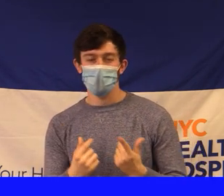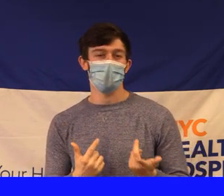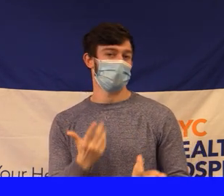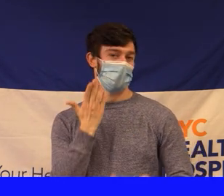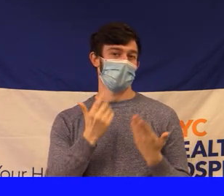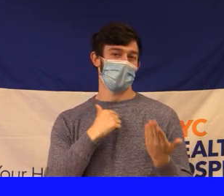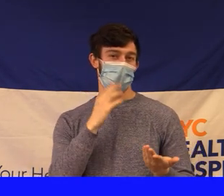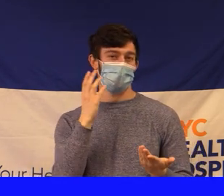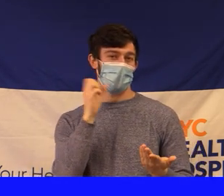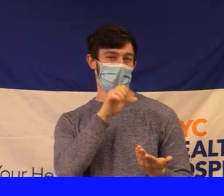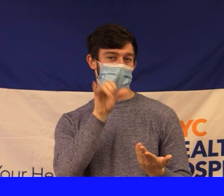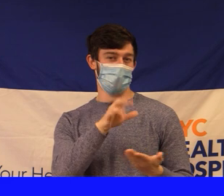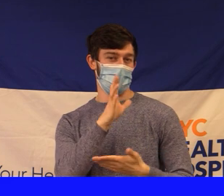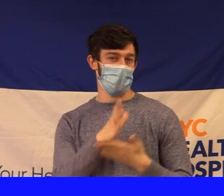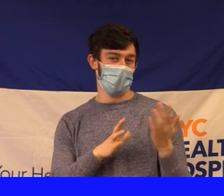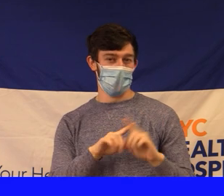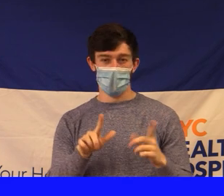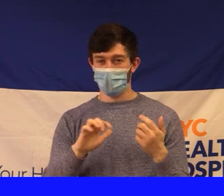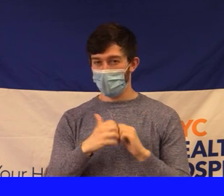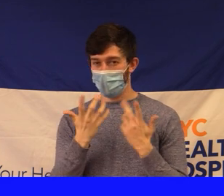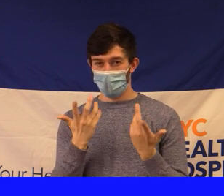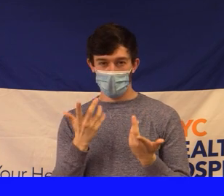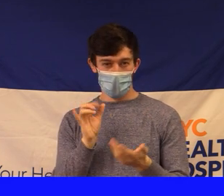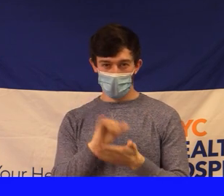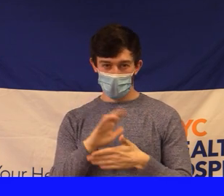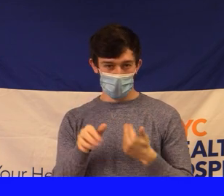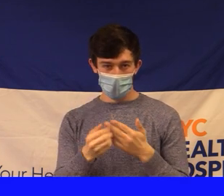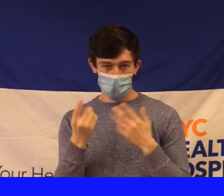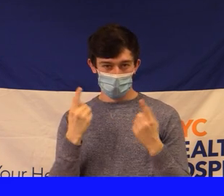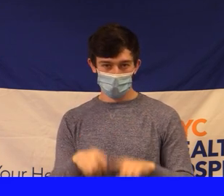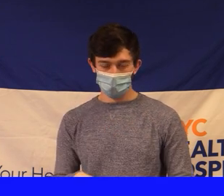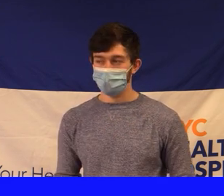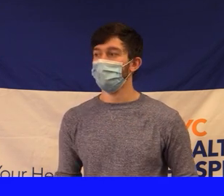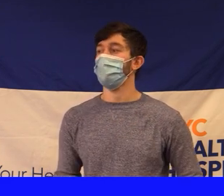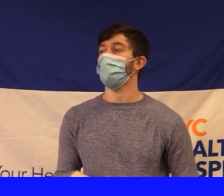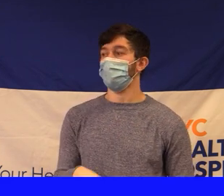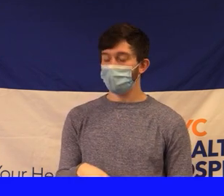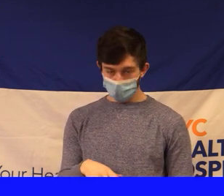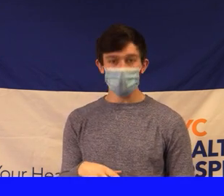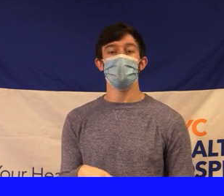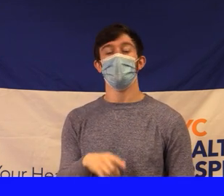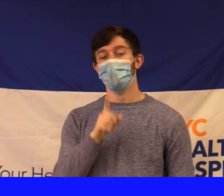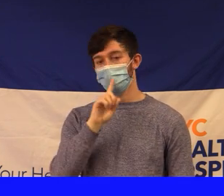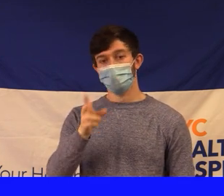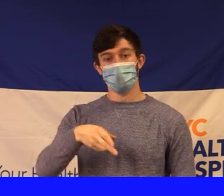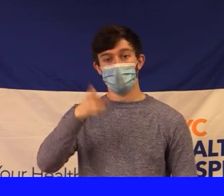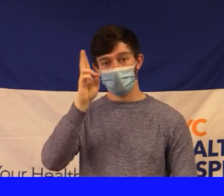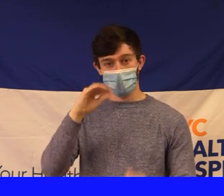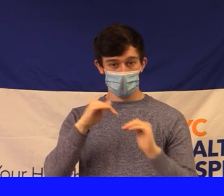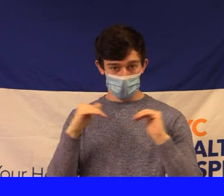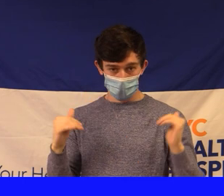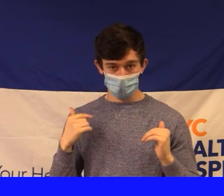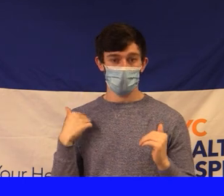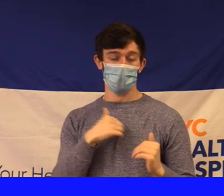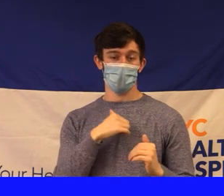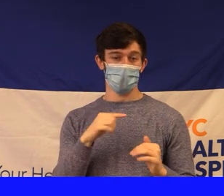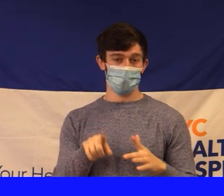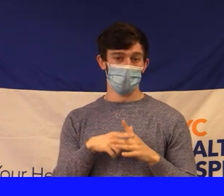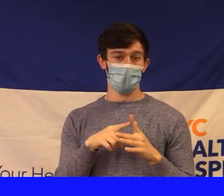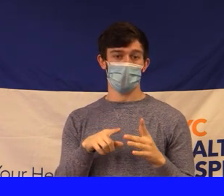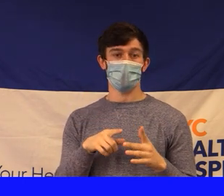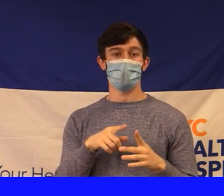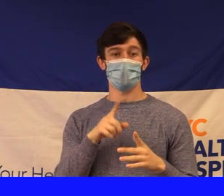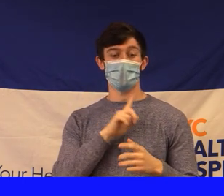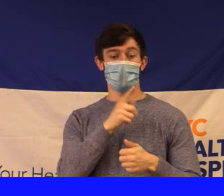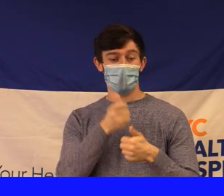that. Like, how does that roll out? You want to take it? No, oh, sure. So high level, we do it by